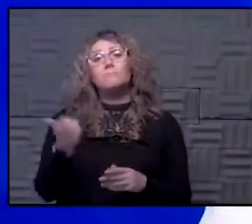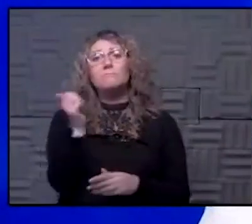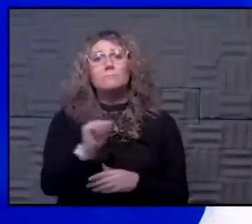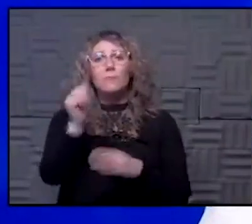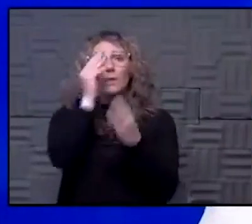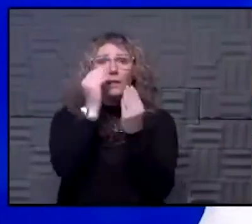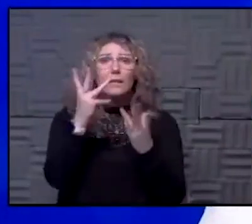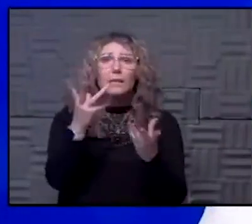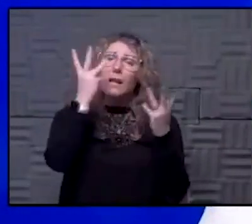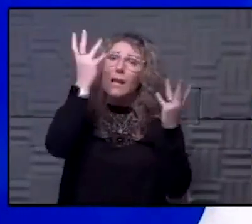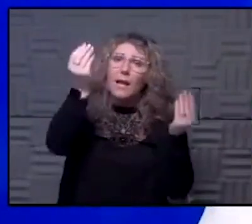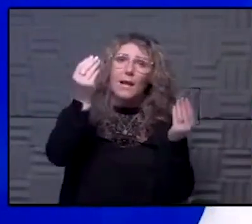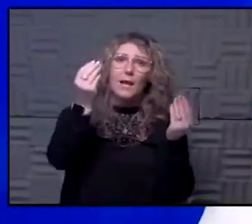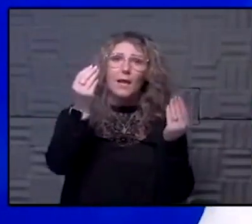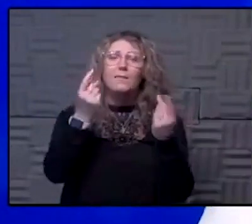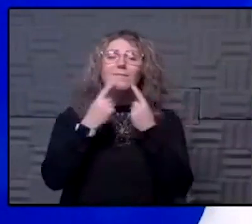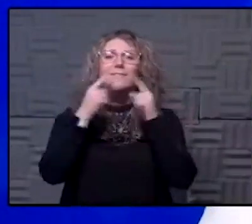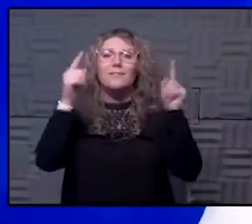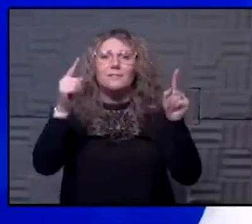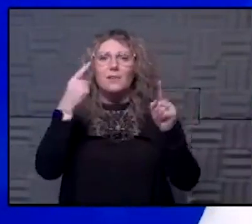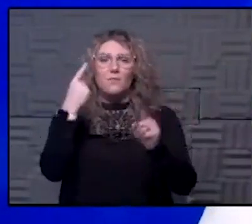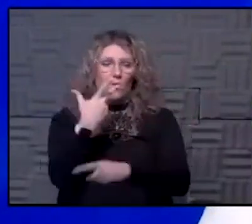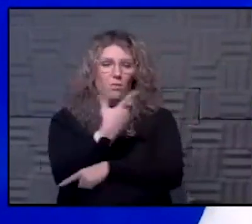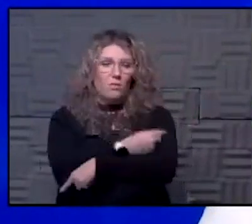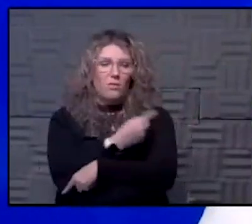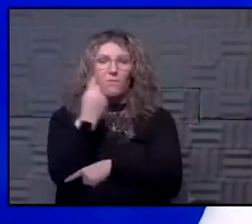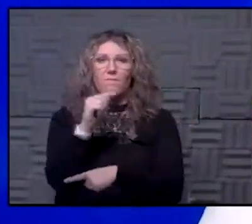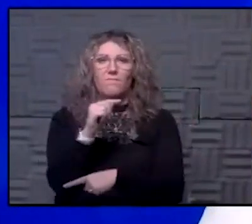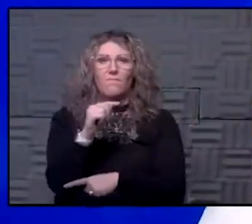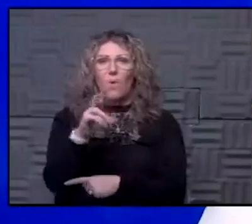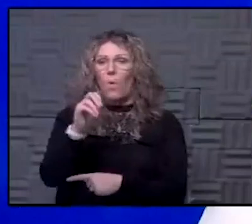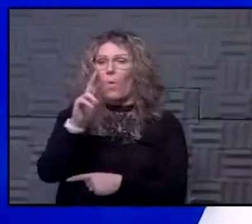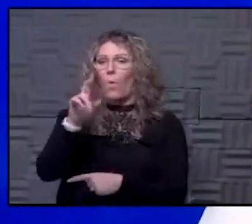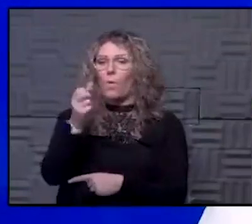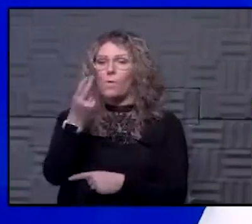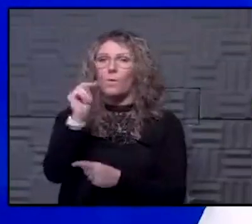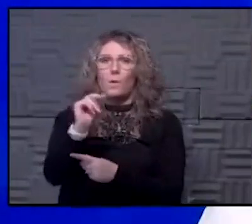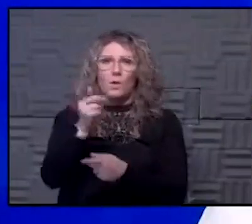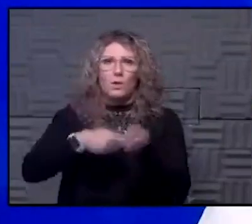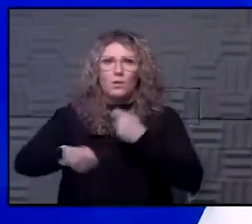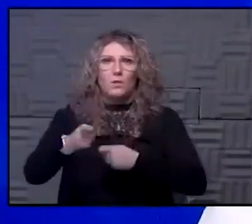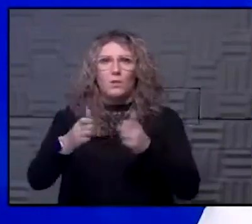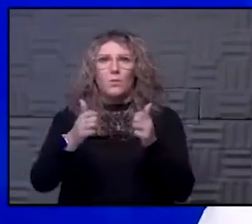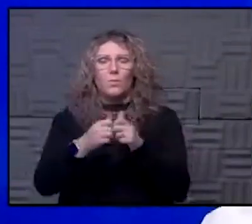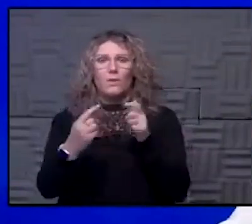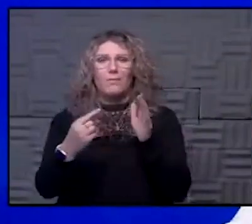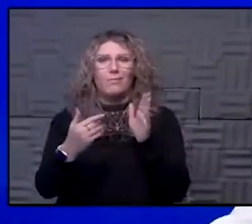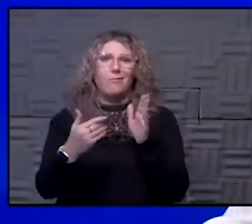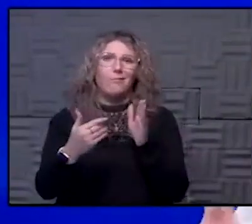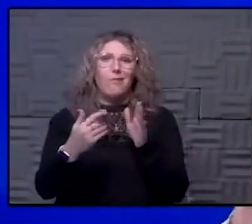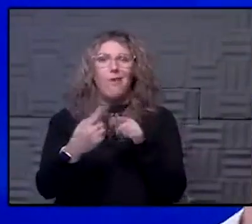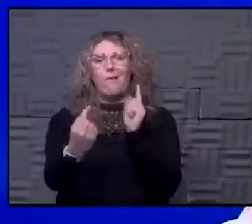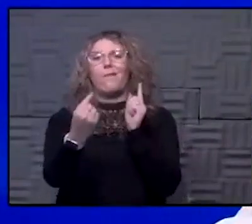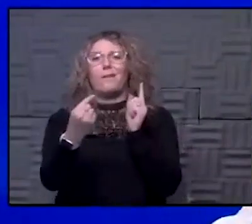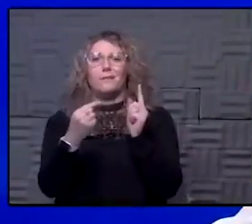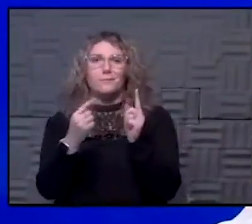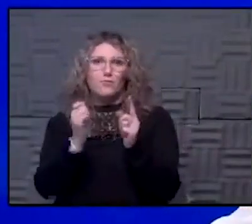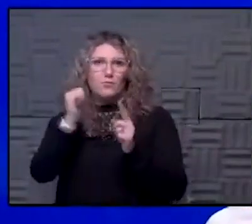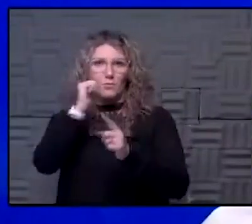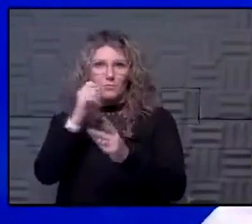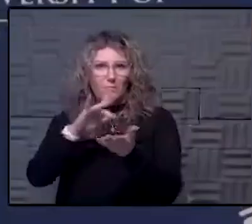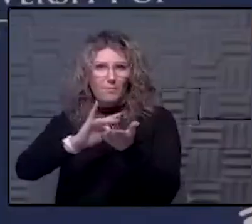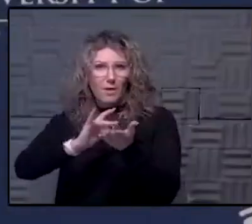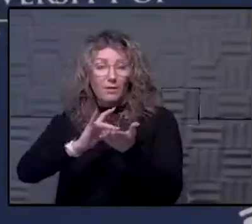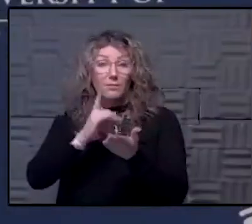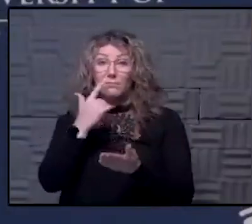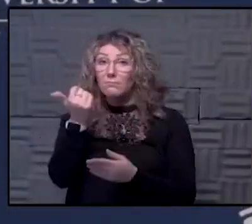data out there on the efficacy of the vaccines for organ transplant recipients on anti-rejection medications? Ryan, what do you think?